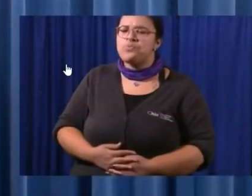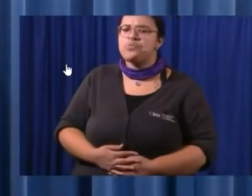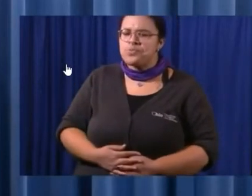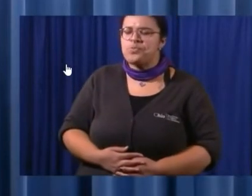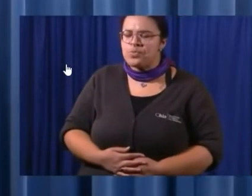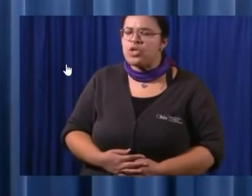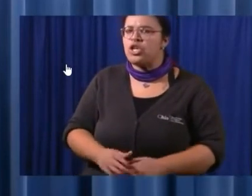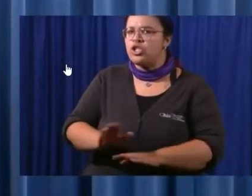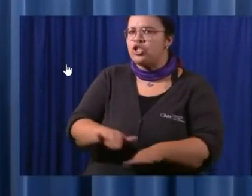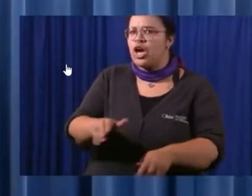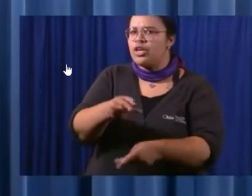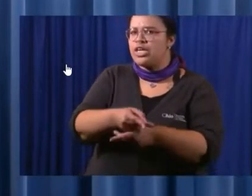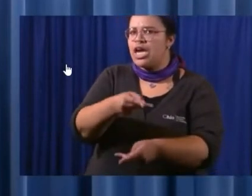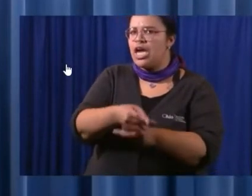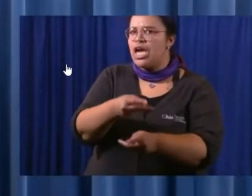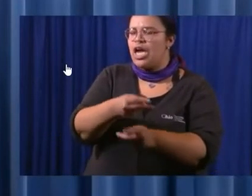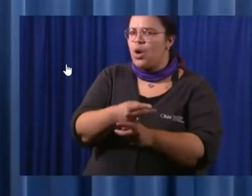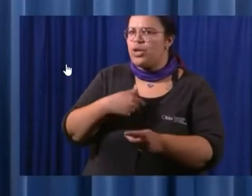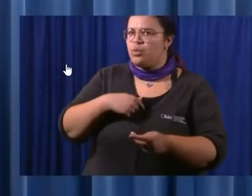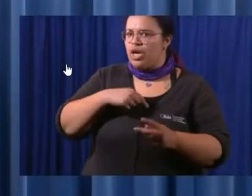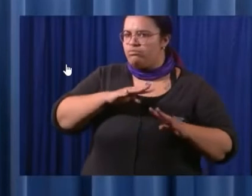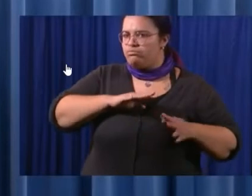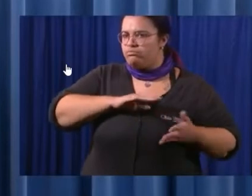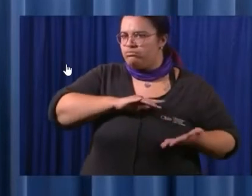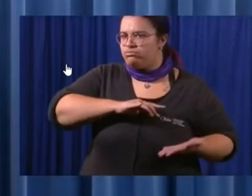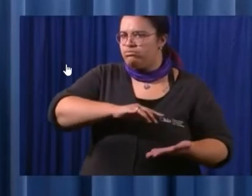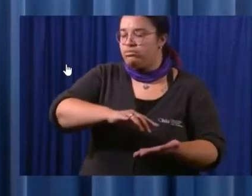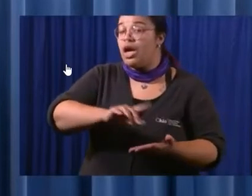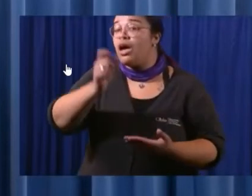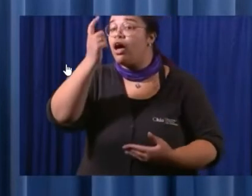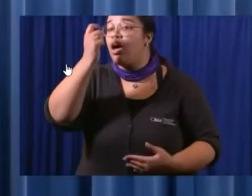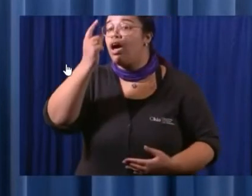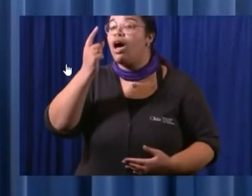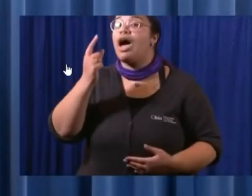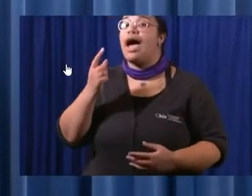study to be concluded that we've been participating in